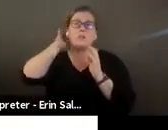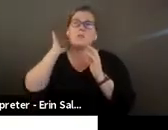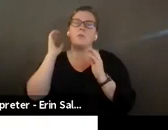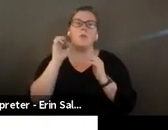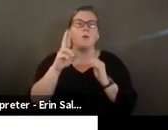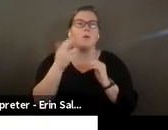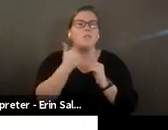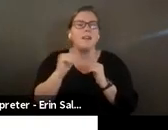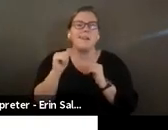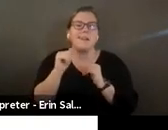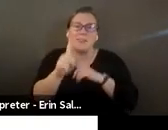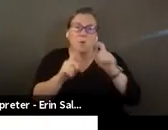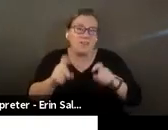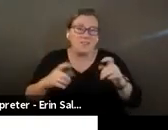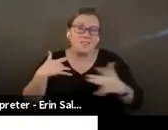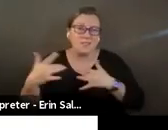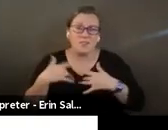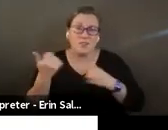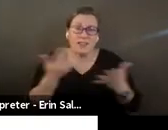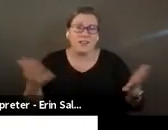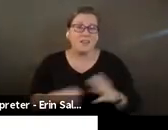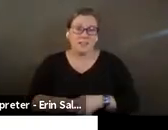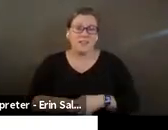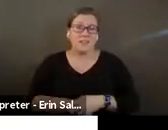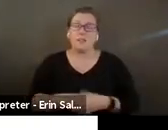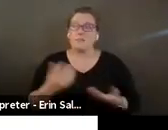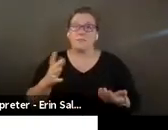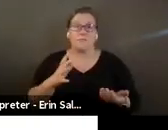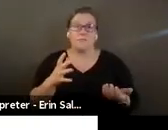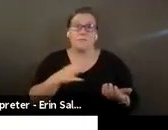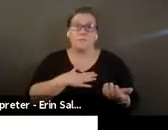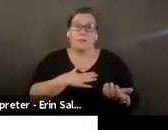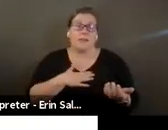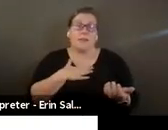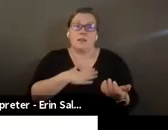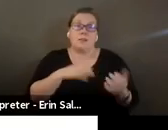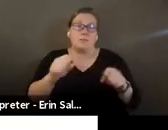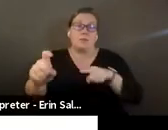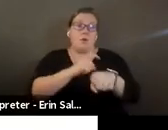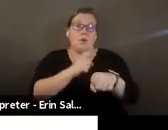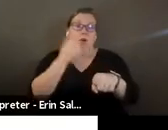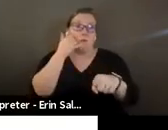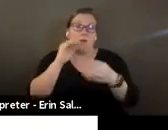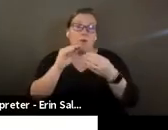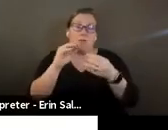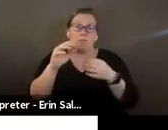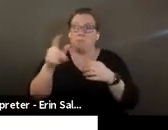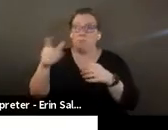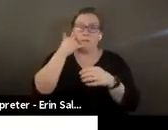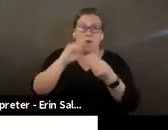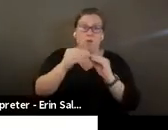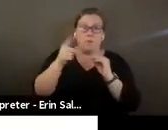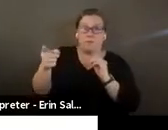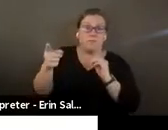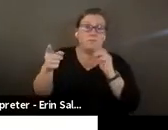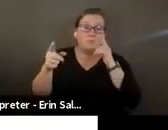any questions or concerns that you may have. Please feel free to call our office. As I've mentioned, the number is on your screen, and